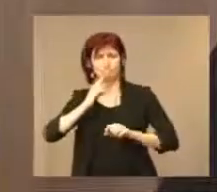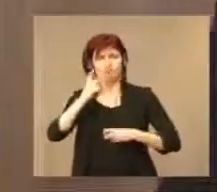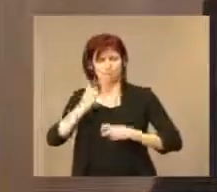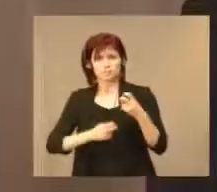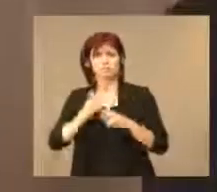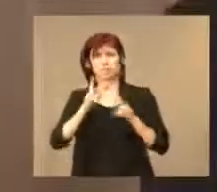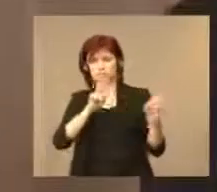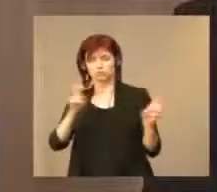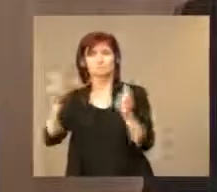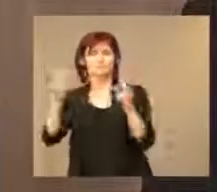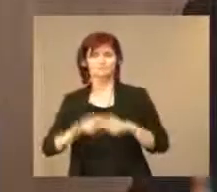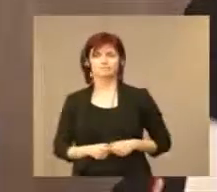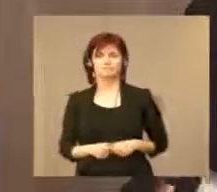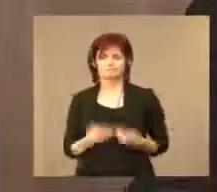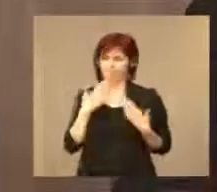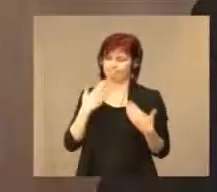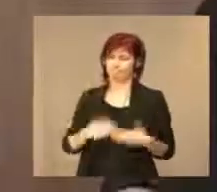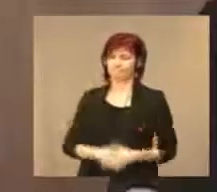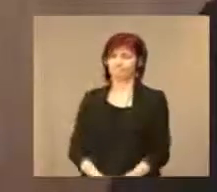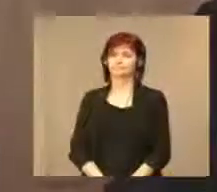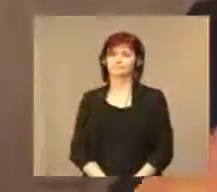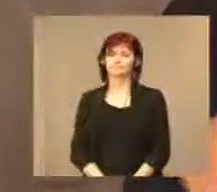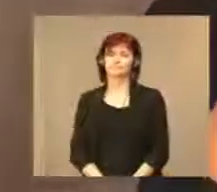Dolly. Thank you, Wendell.